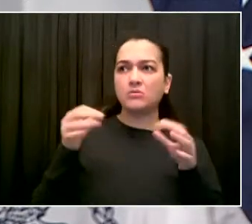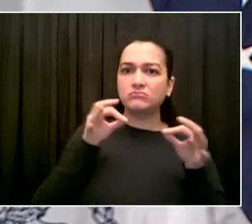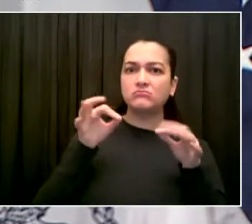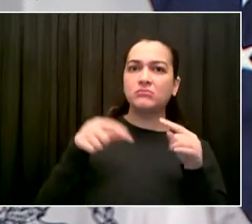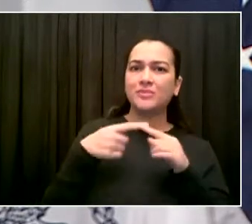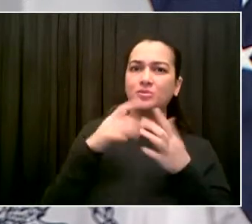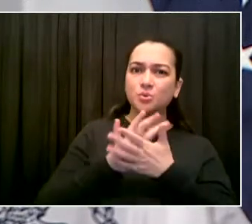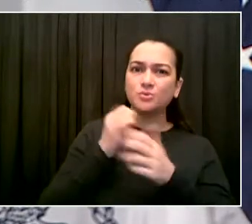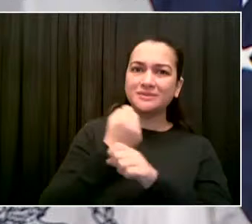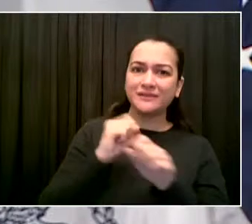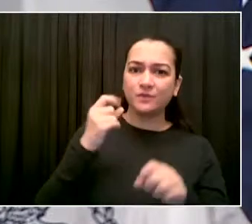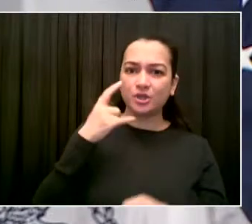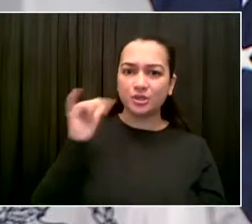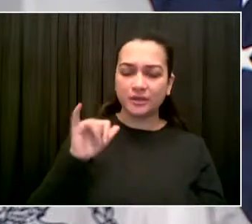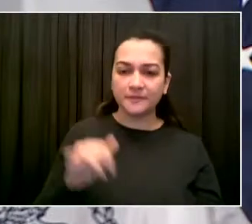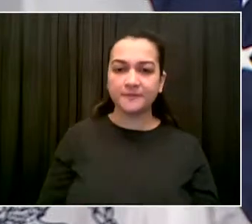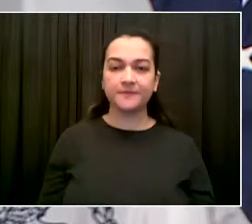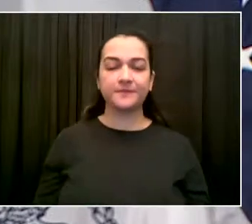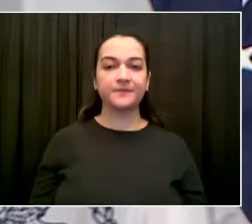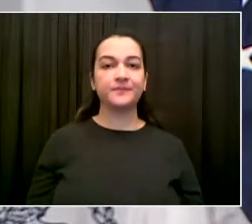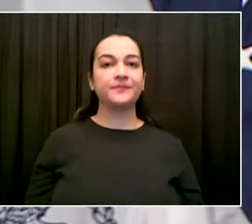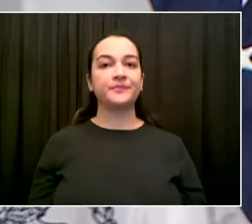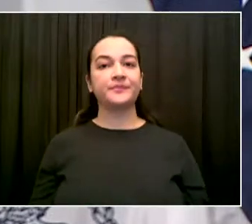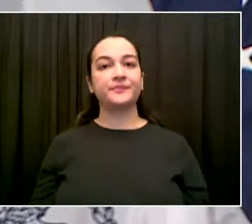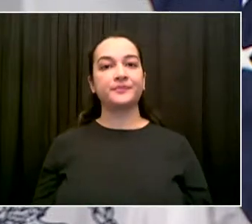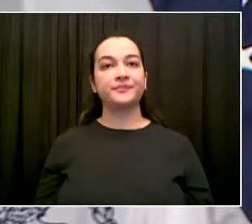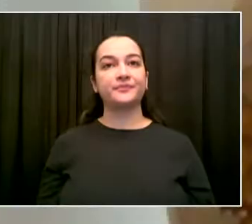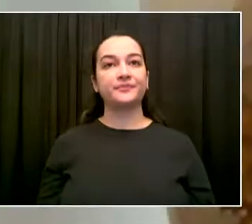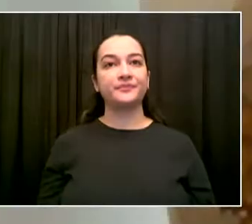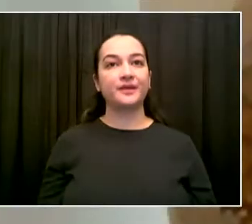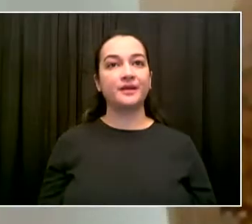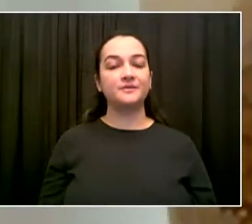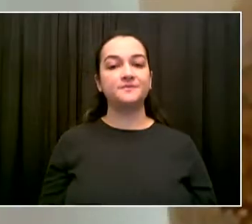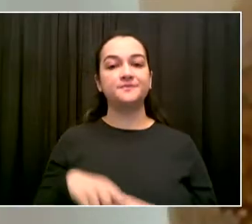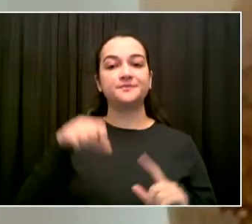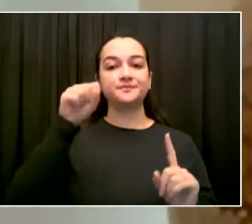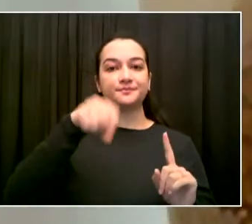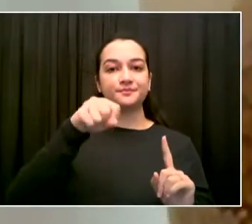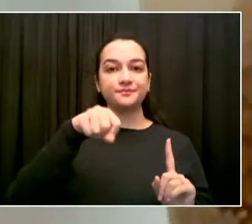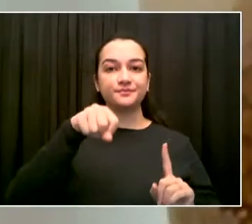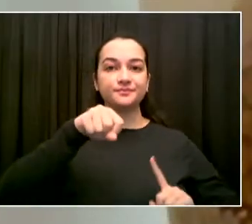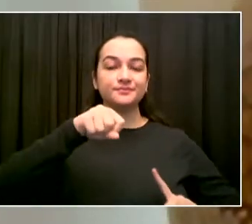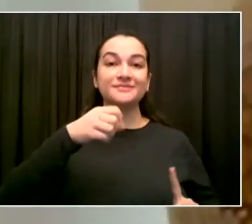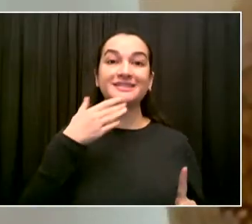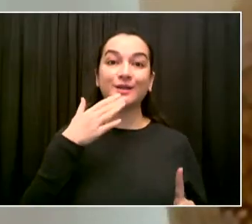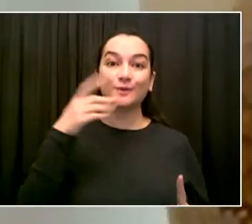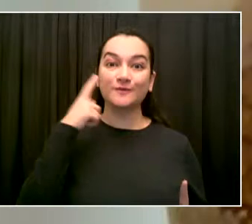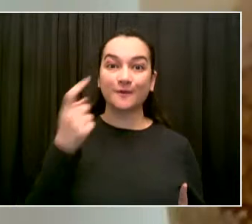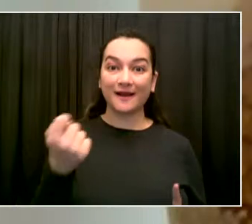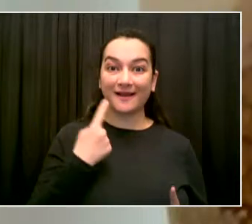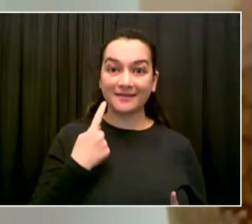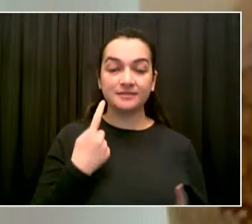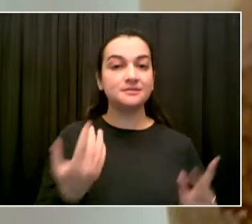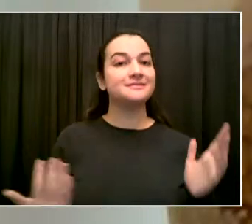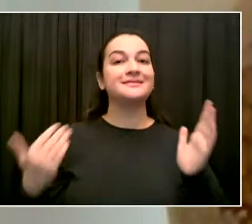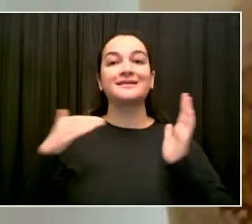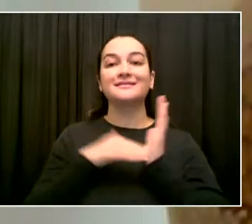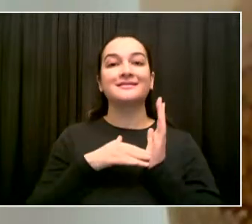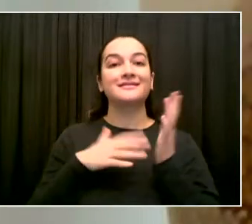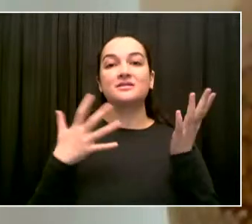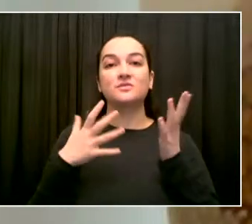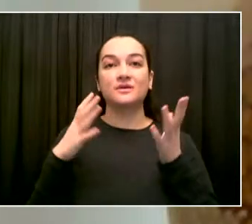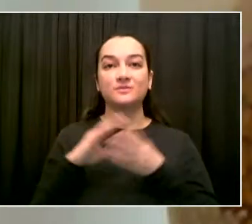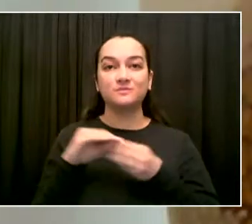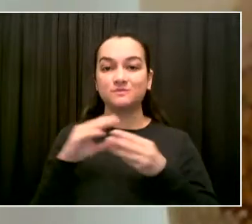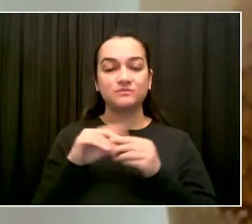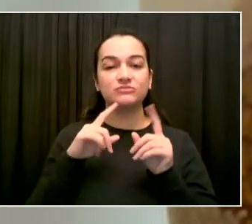Great. Thank you very much for the question. And, to reiterate what we've said many times before, we are concerned about the evolution of the virus,